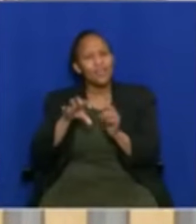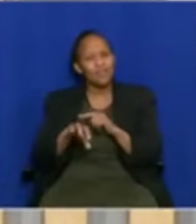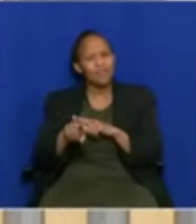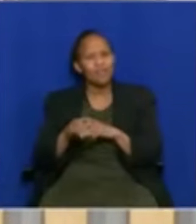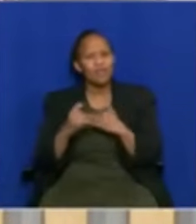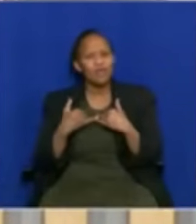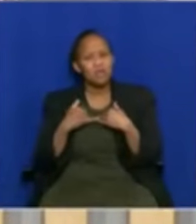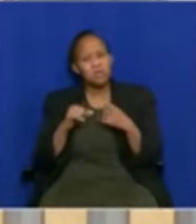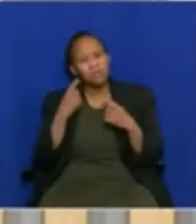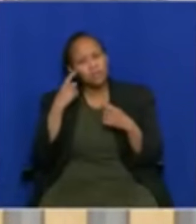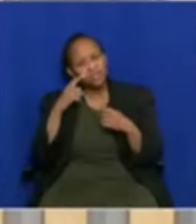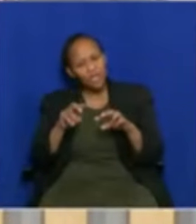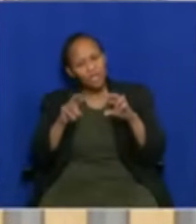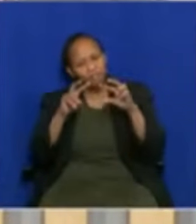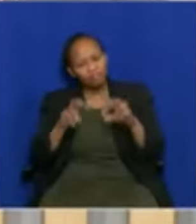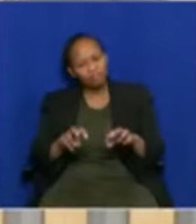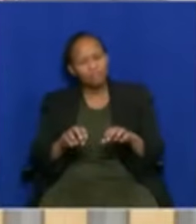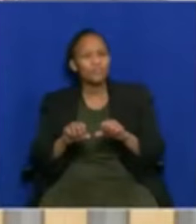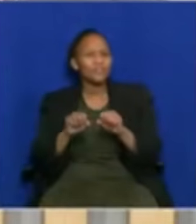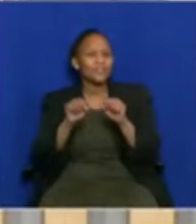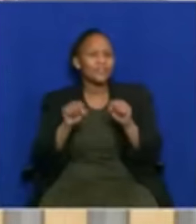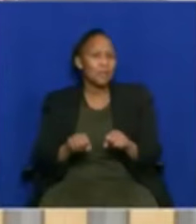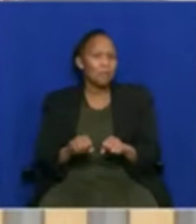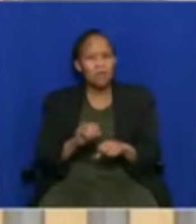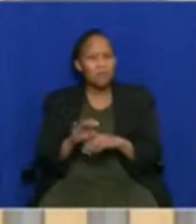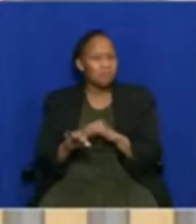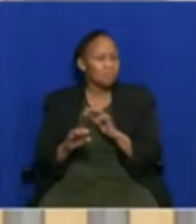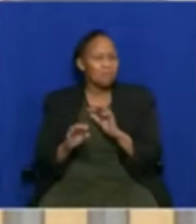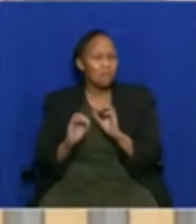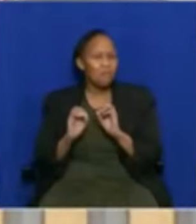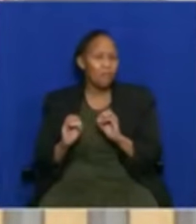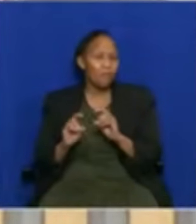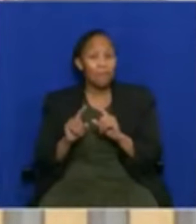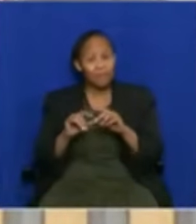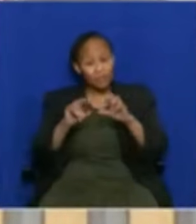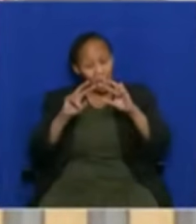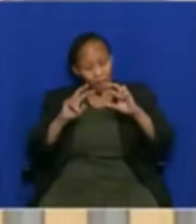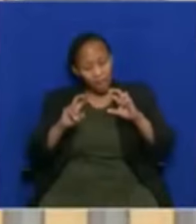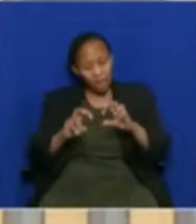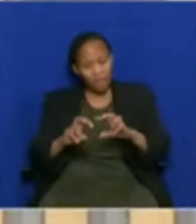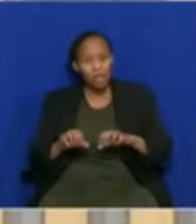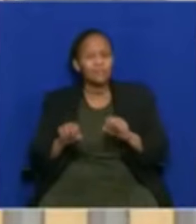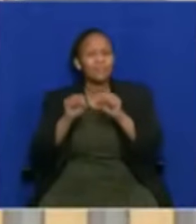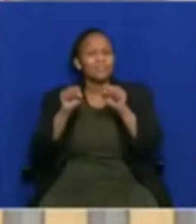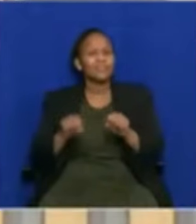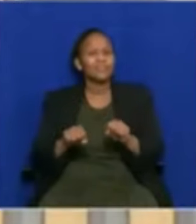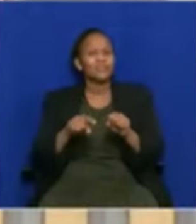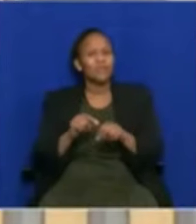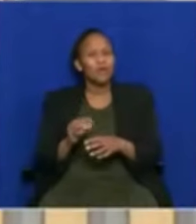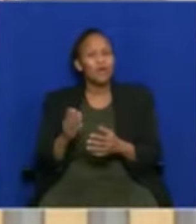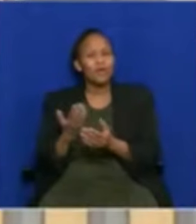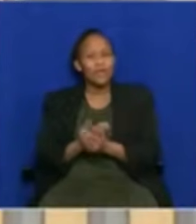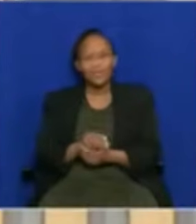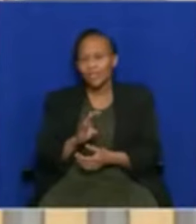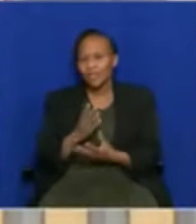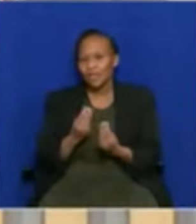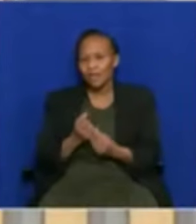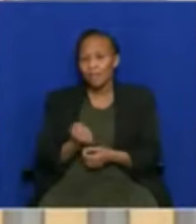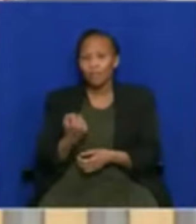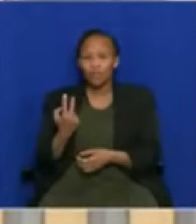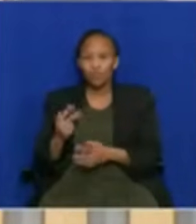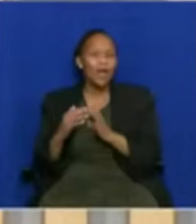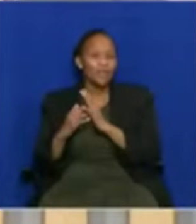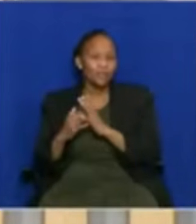not Valeria 3, but a search on the system corrects that CAS number to Valeria CAS, for example,